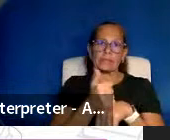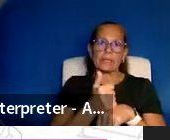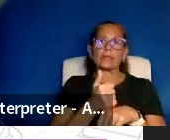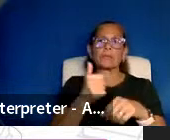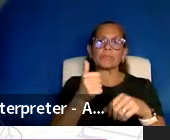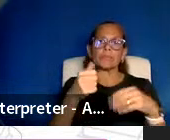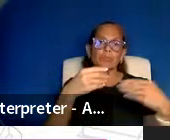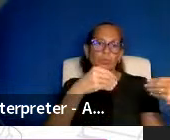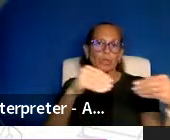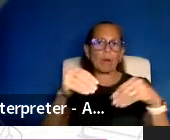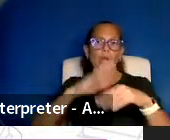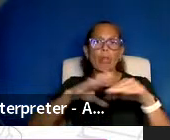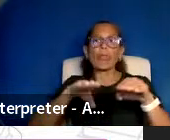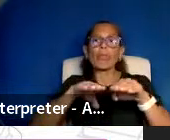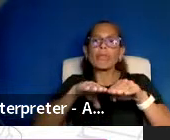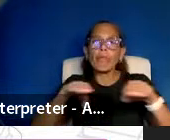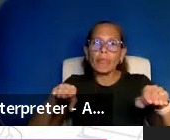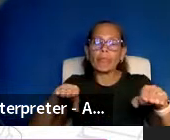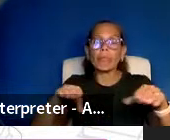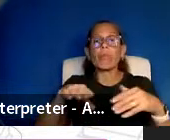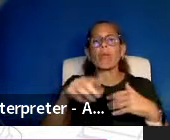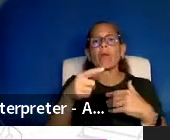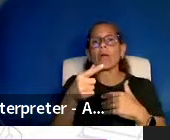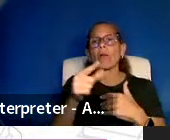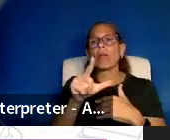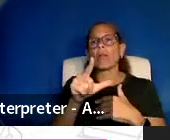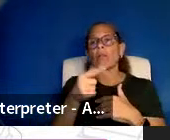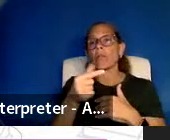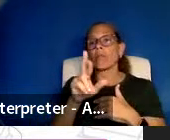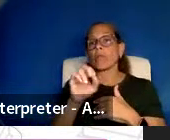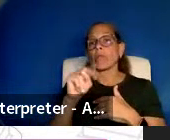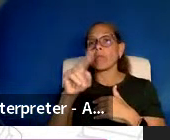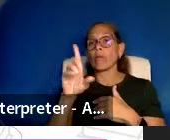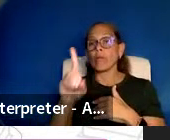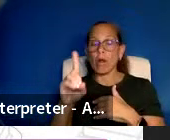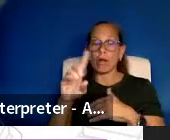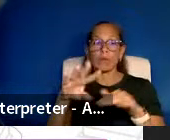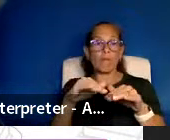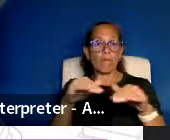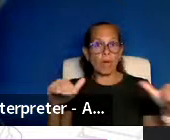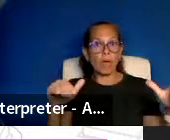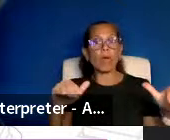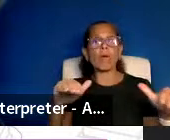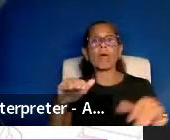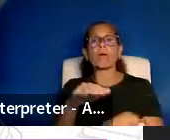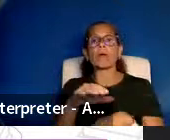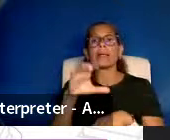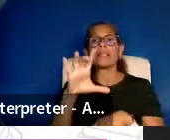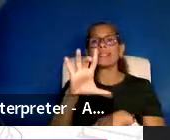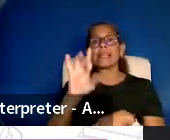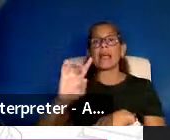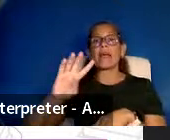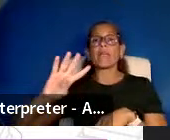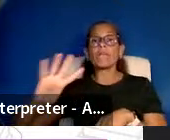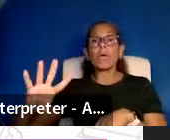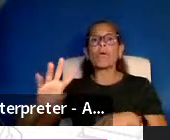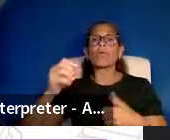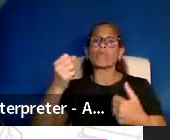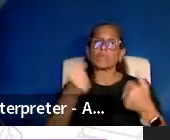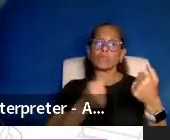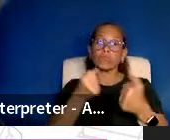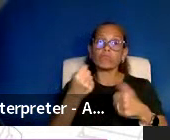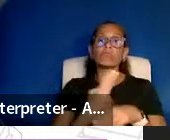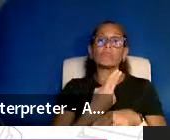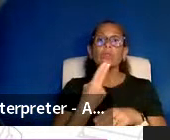floor. The existing C8-4 zoning allows for automotive uses, including parking garages